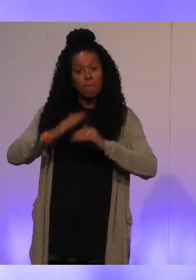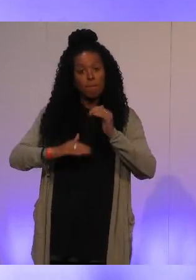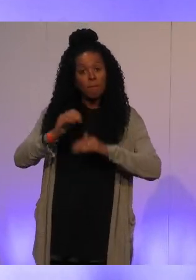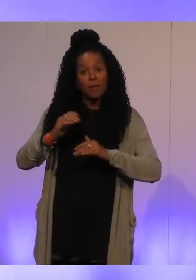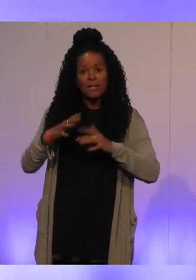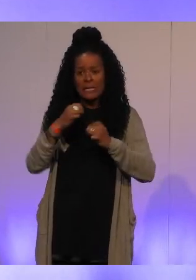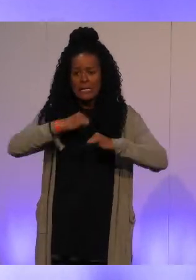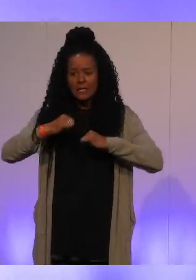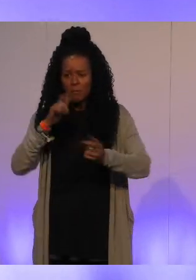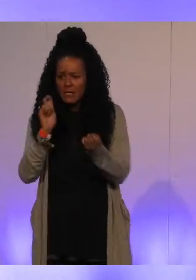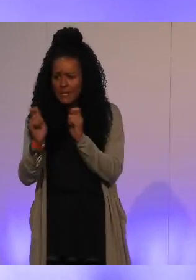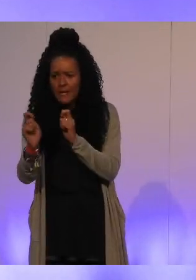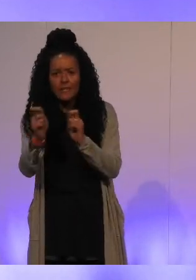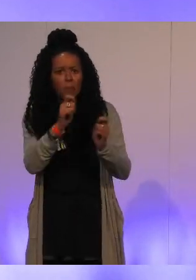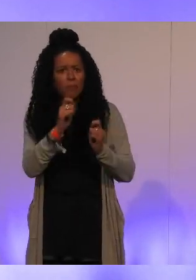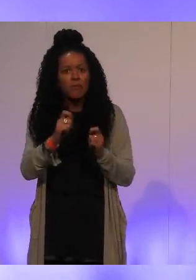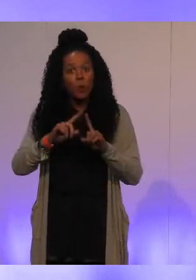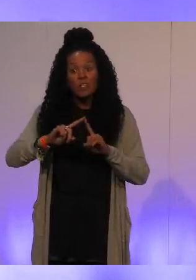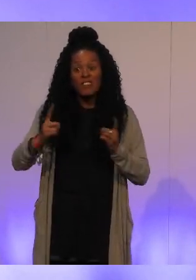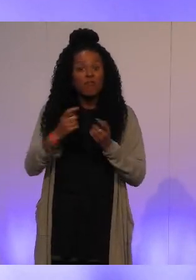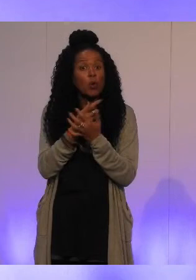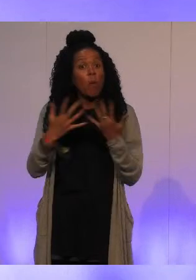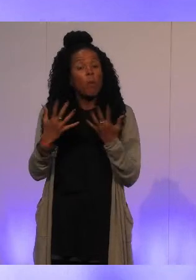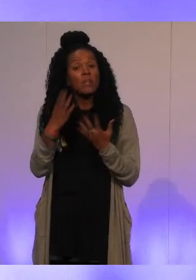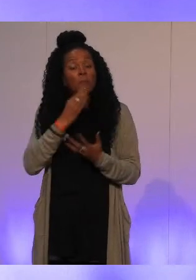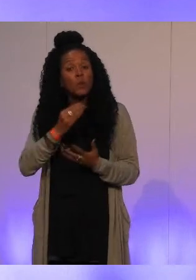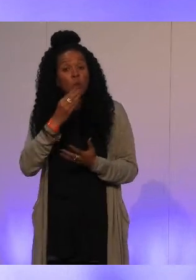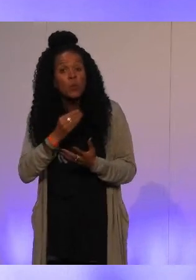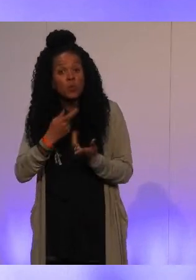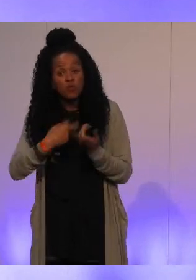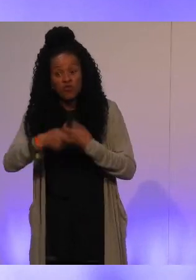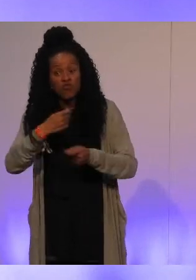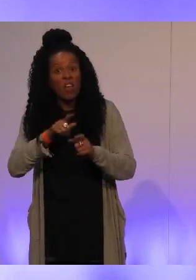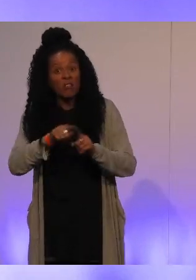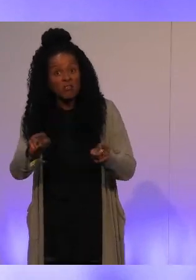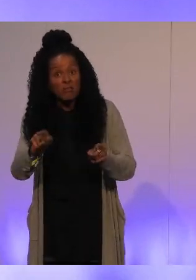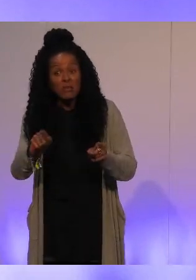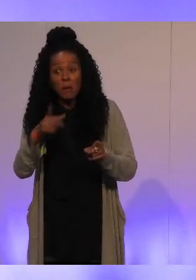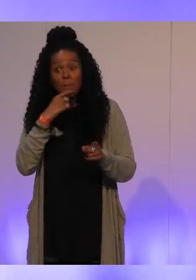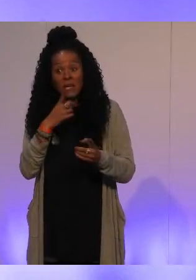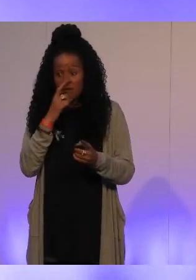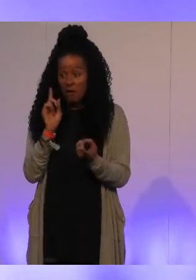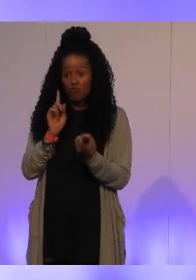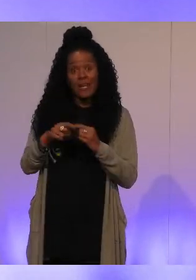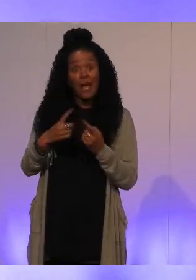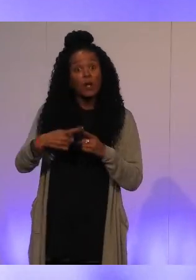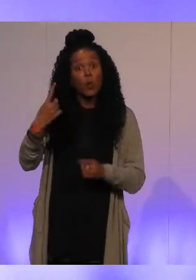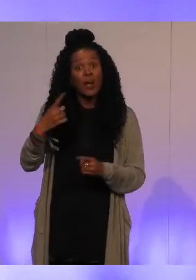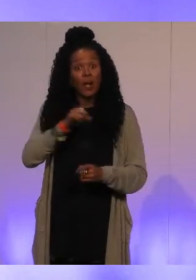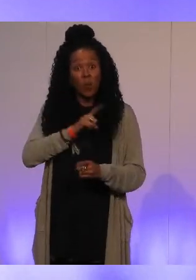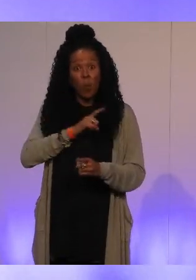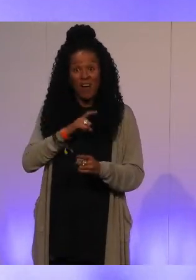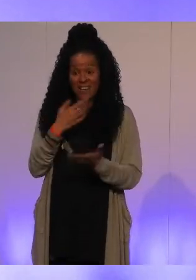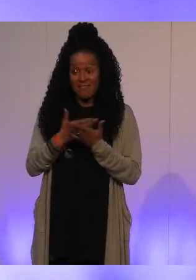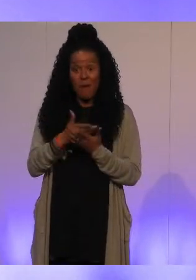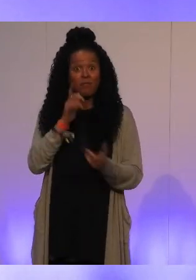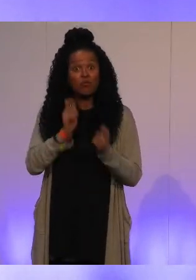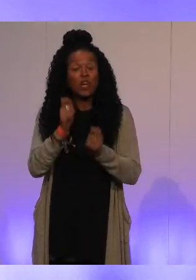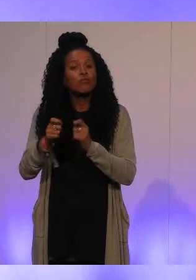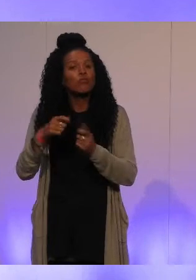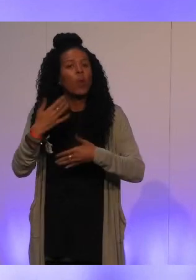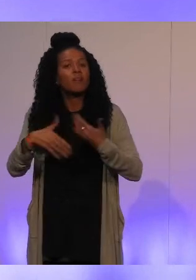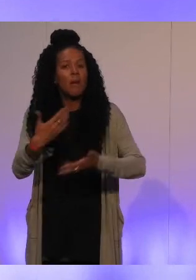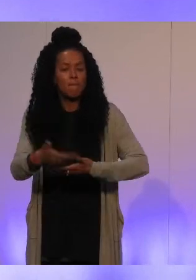and spaces for different or multiple uses, enabling us to react quickly to the ever-changing demands on our